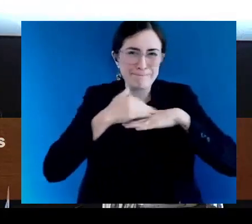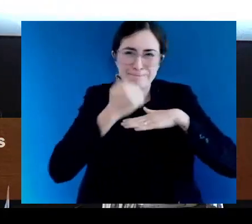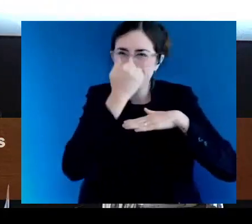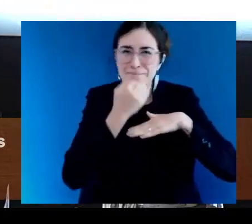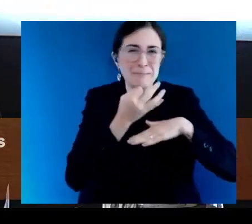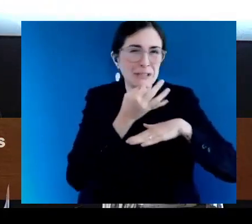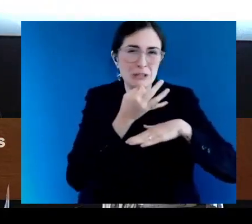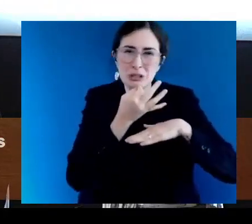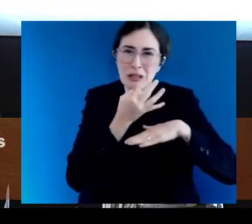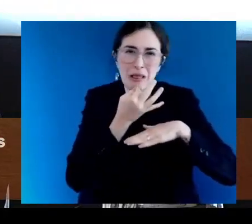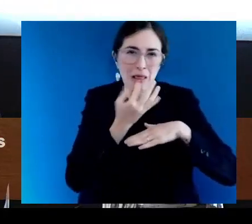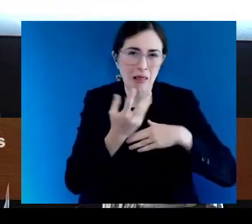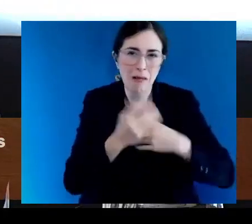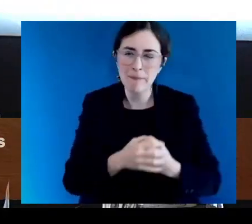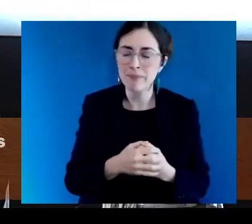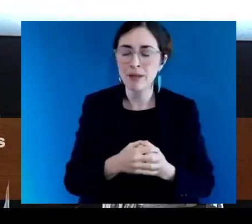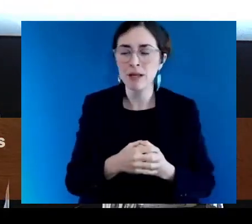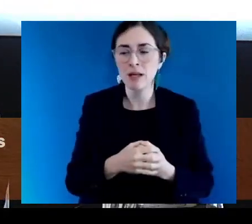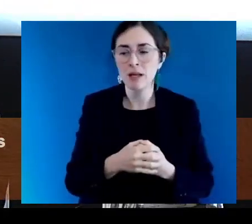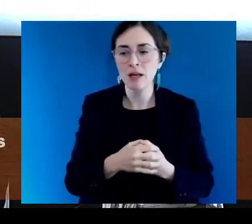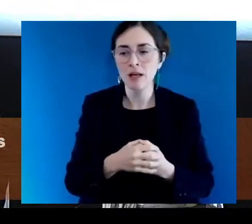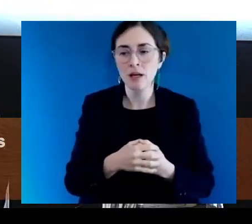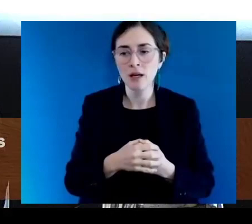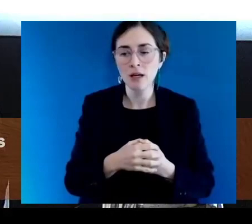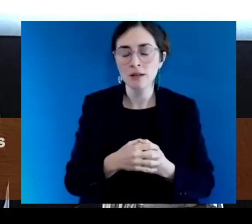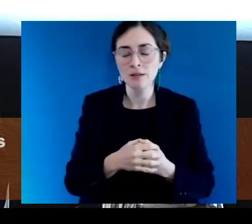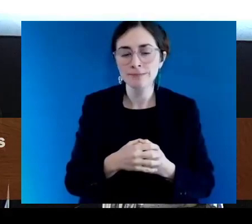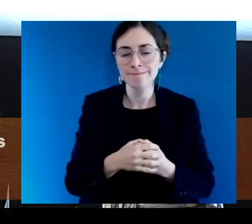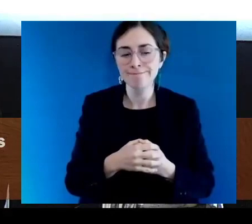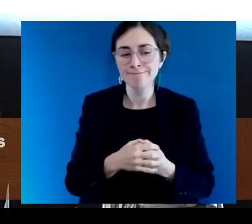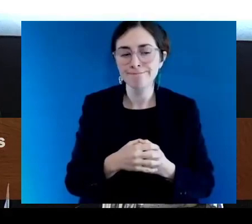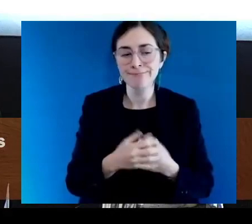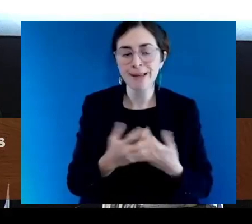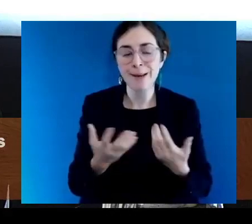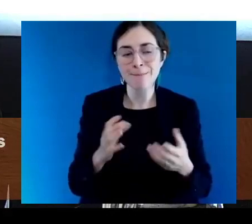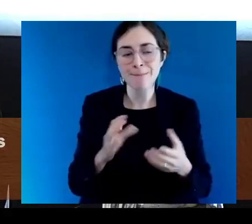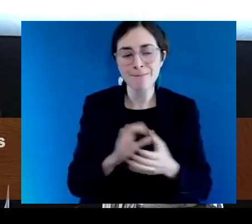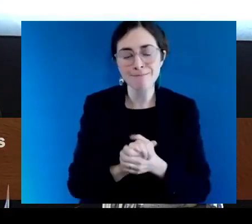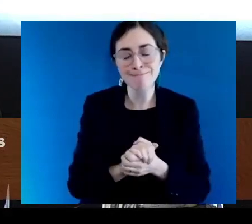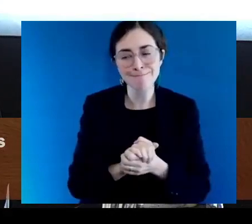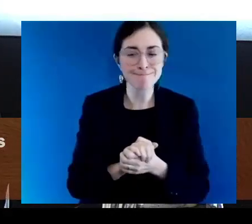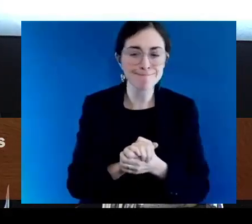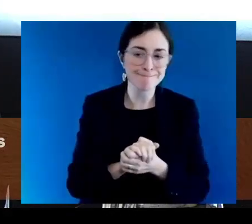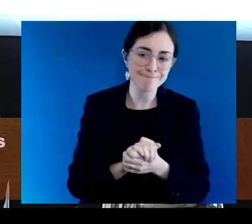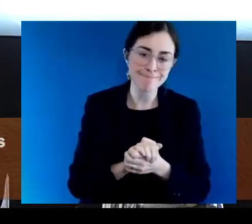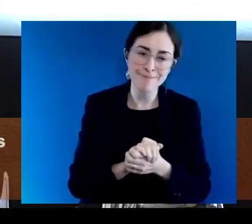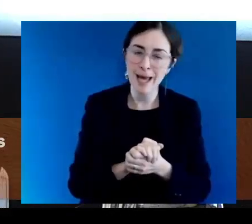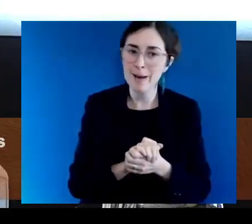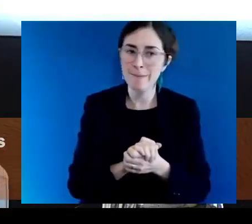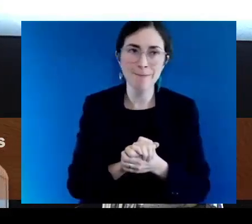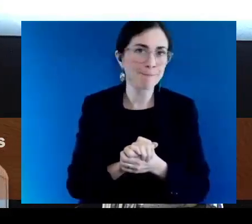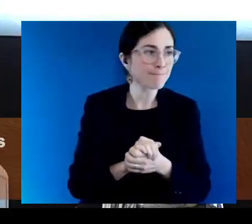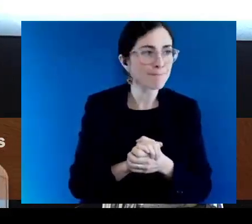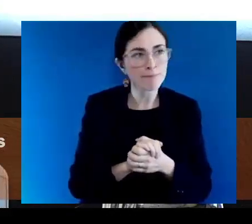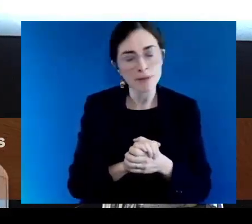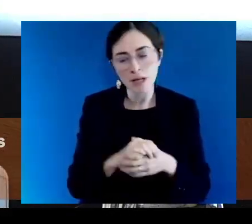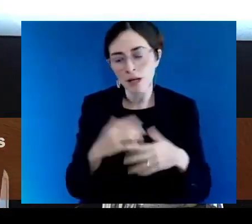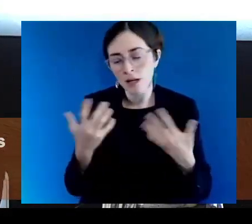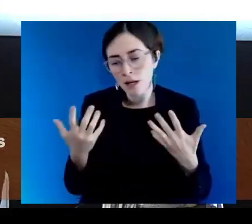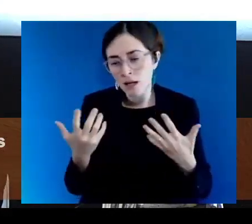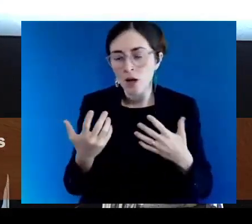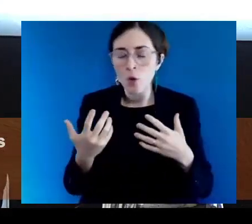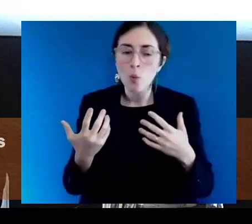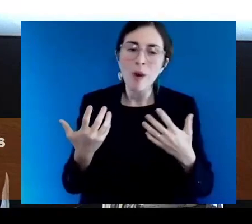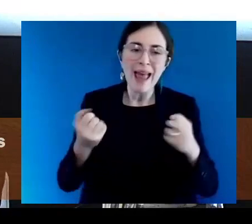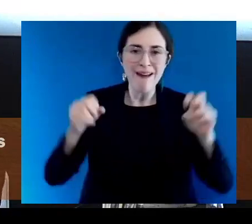And I simply reflect on the fact that there are processes of rehabilitation of